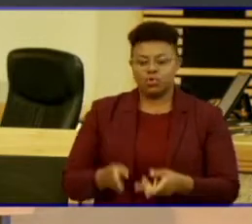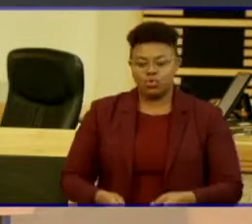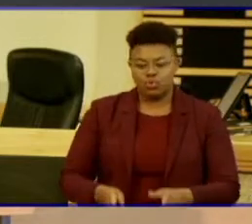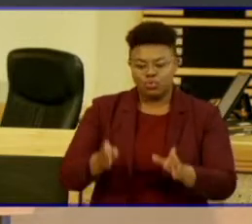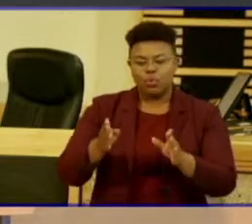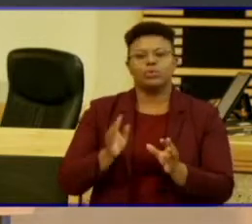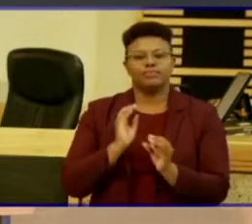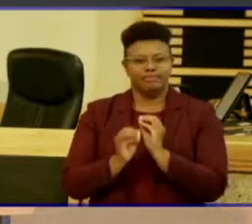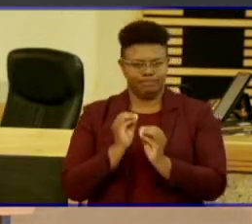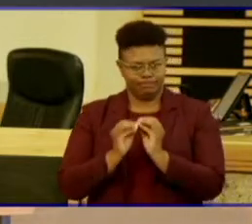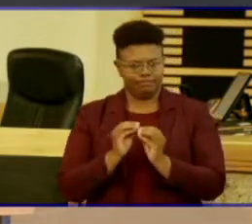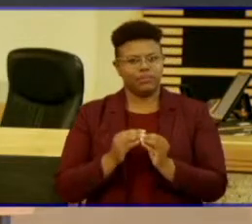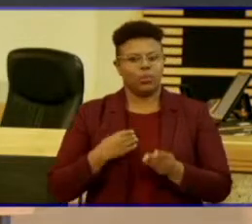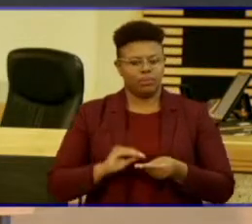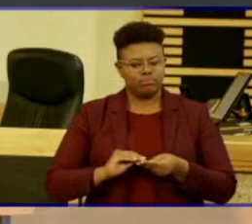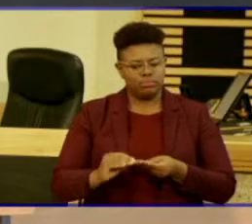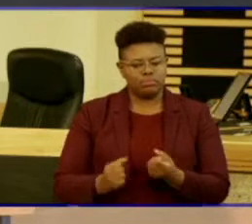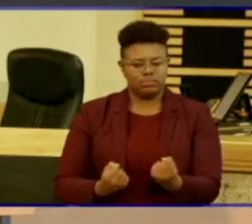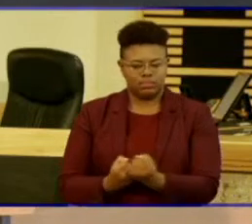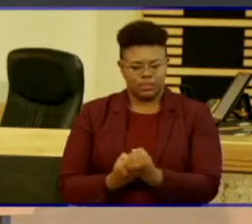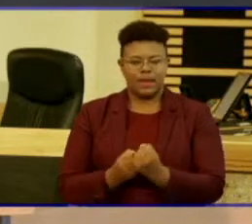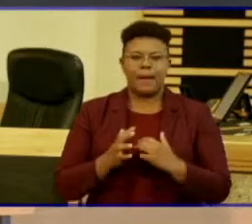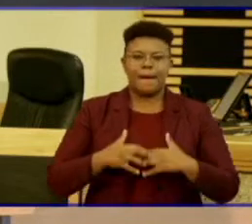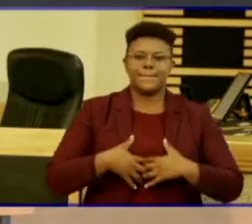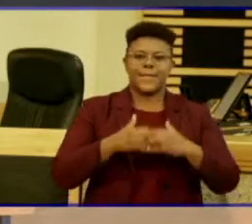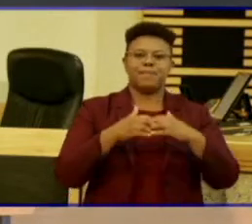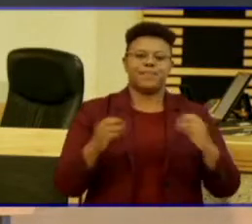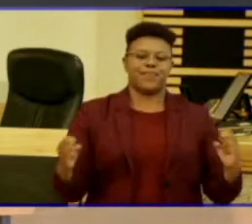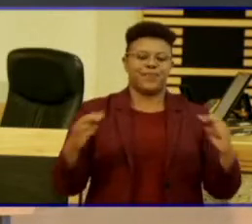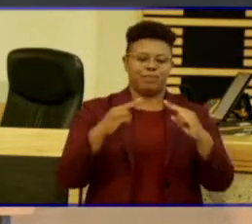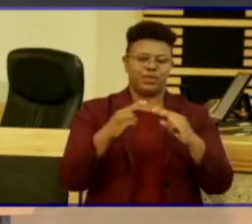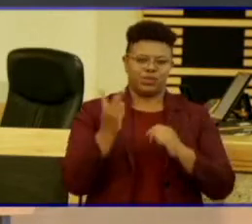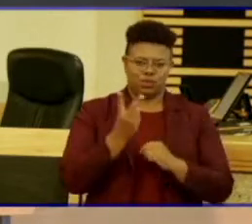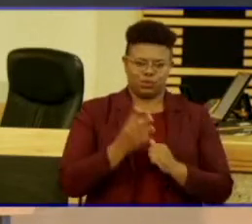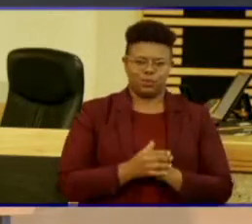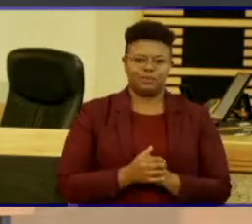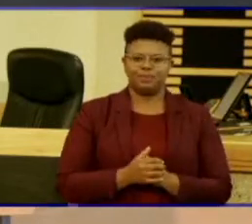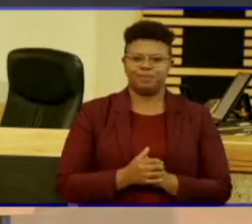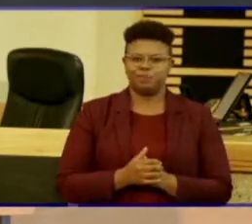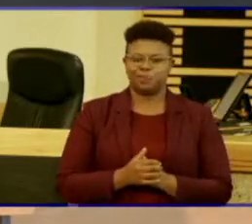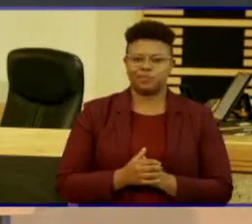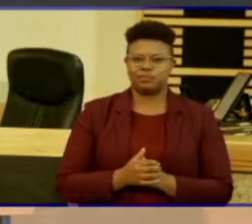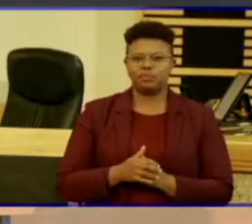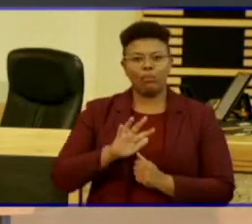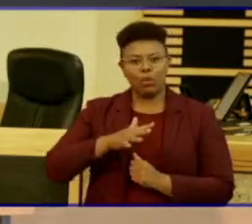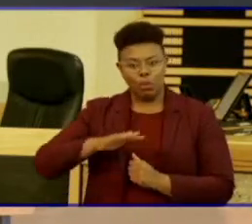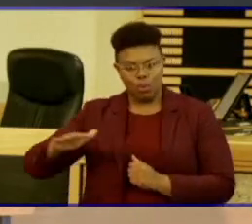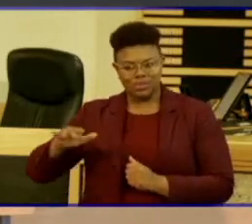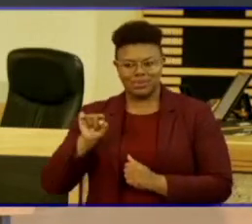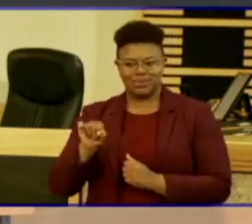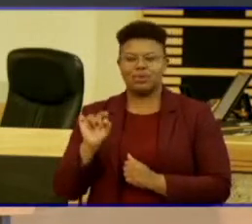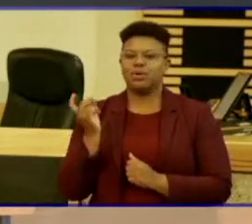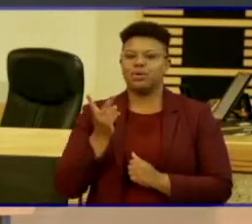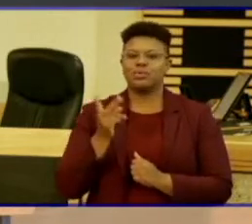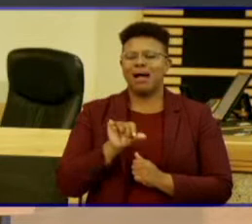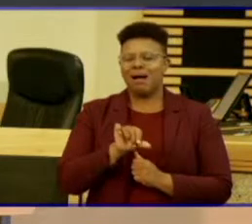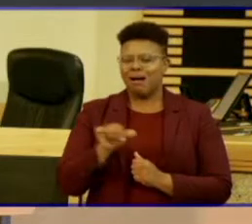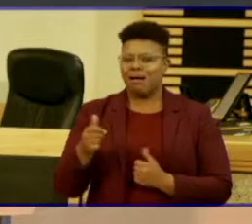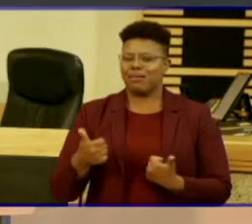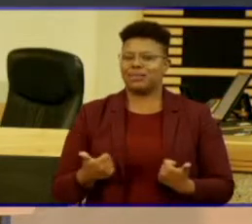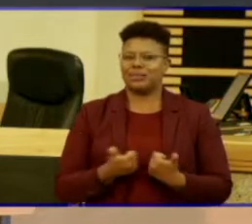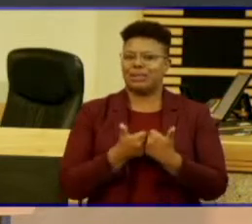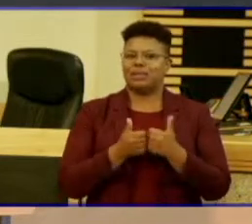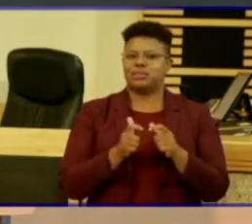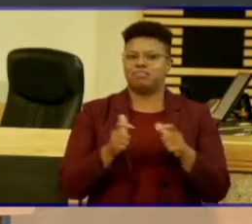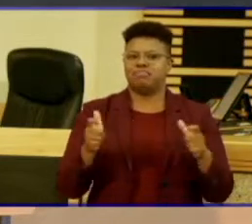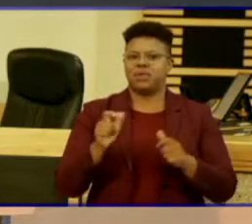and construction of bridges. Honorable Speaker, the availability of water is one of the major challenges facing our